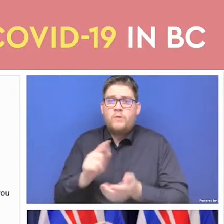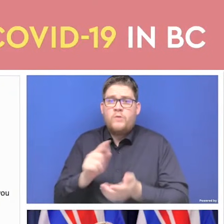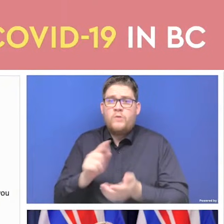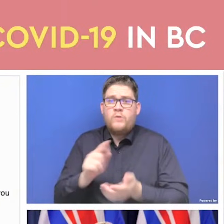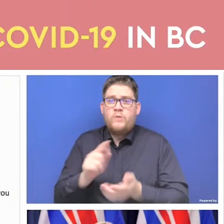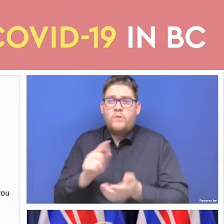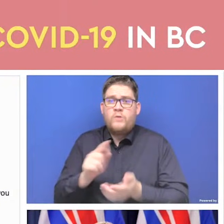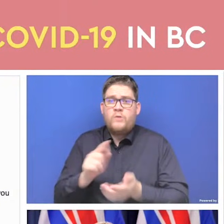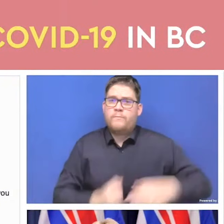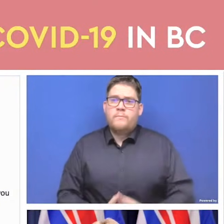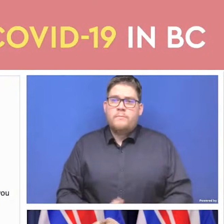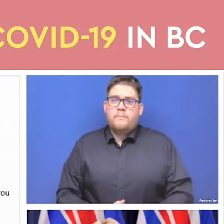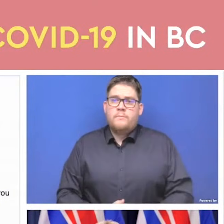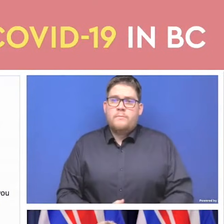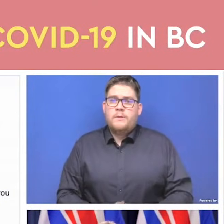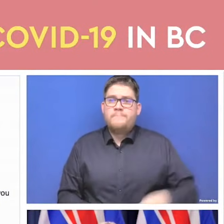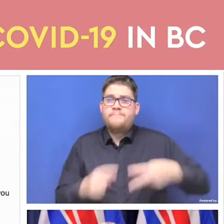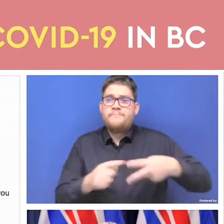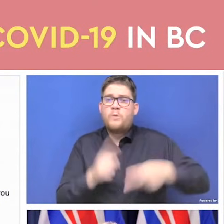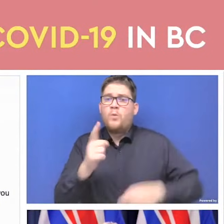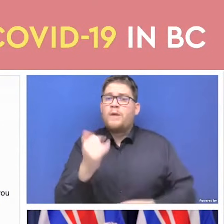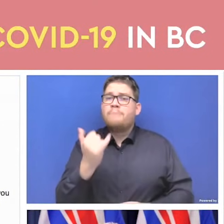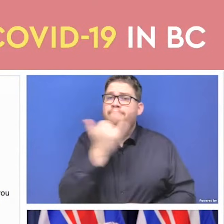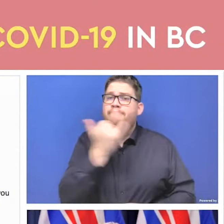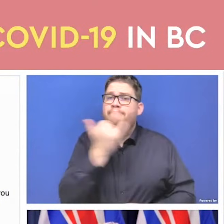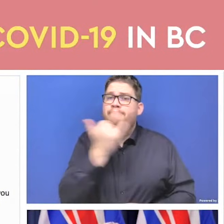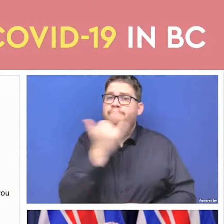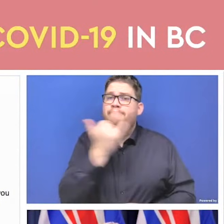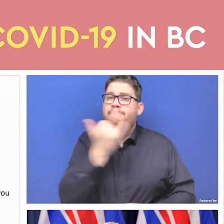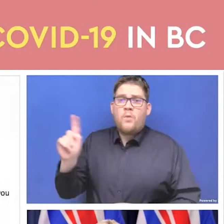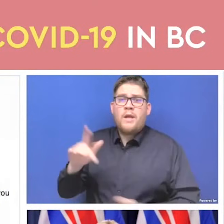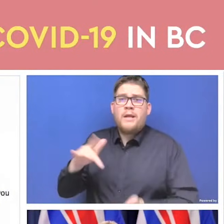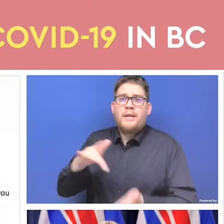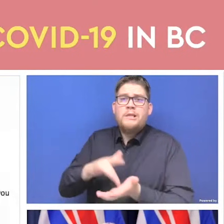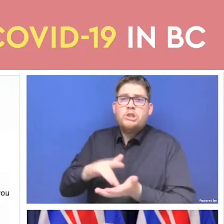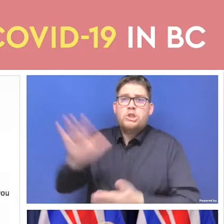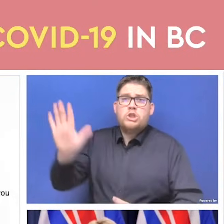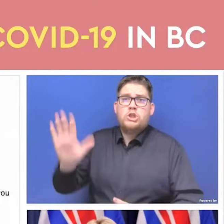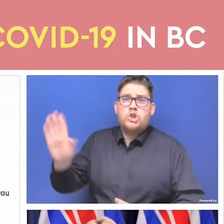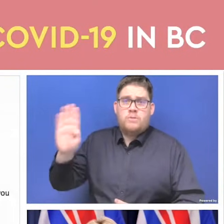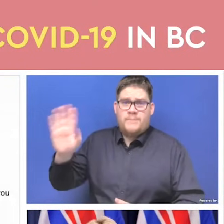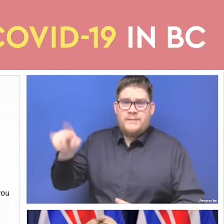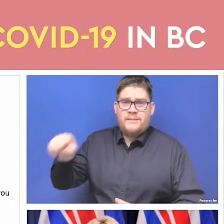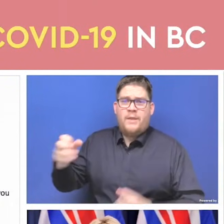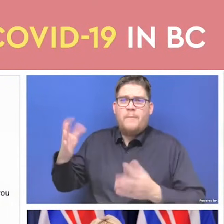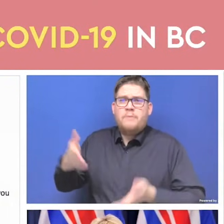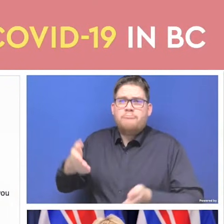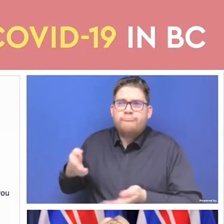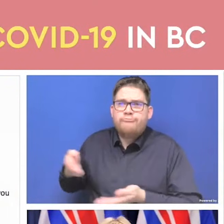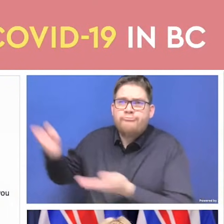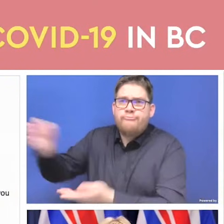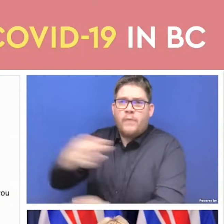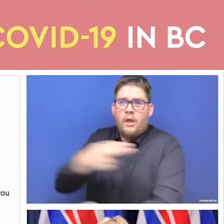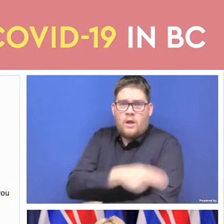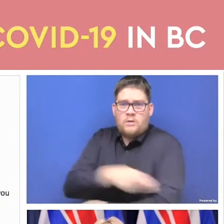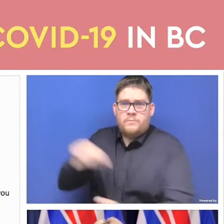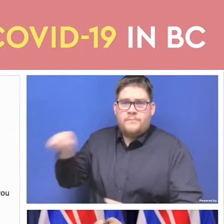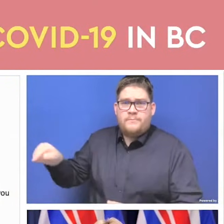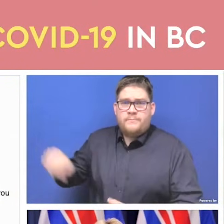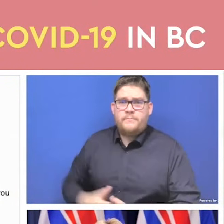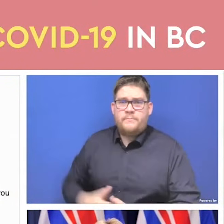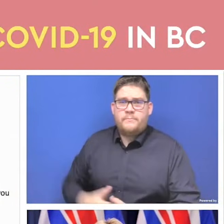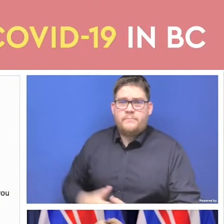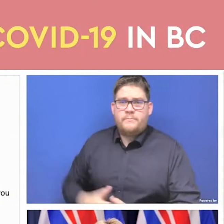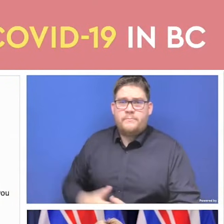a data error in the interior health hospitalization data, which started because of the rapid increase we